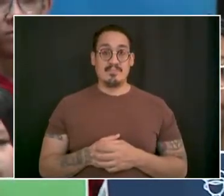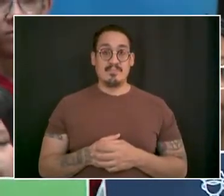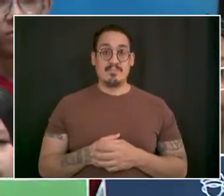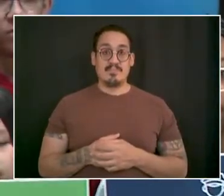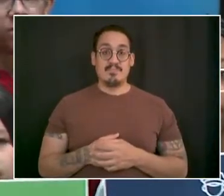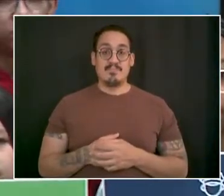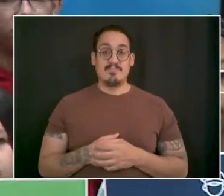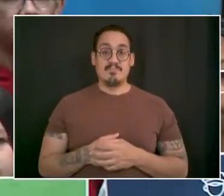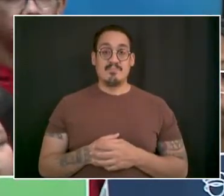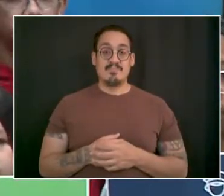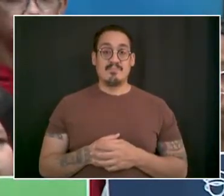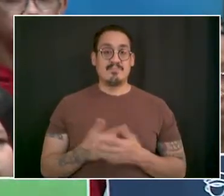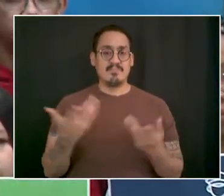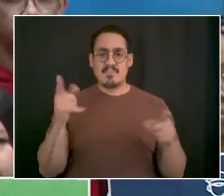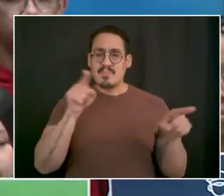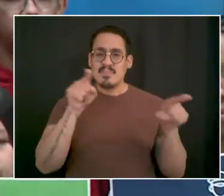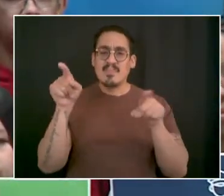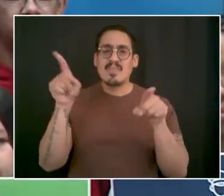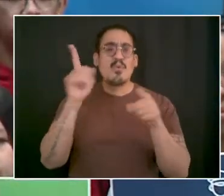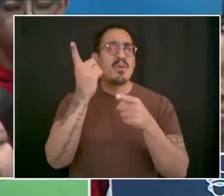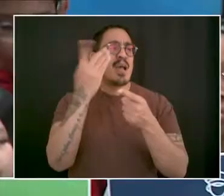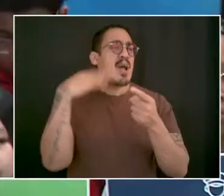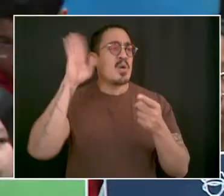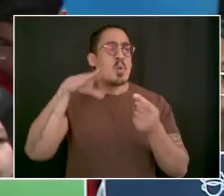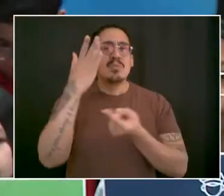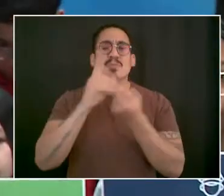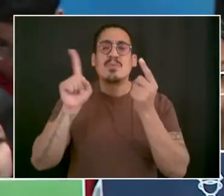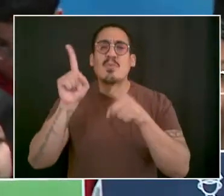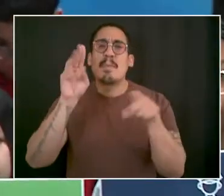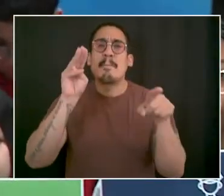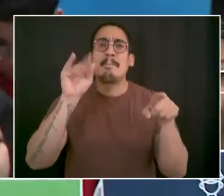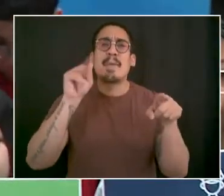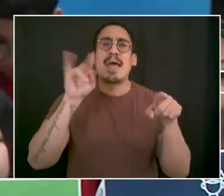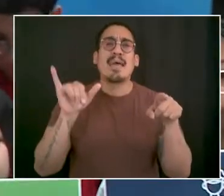Where is he? I know he's out there somewhere. Where's Manny?